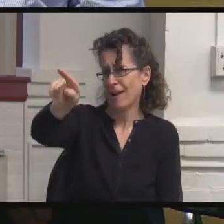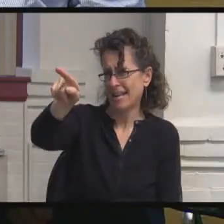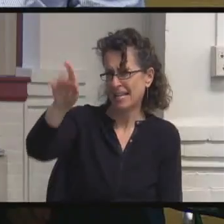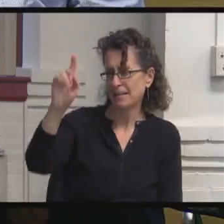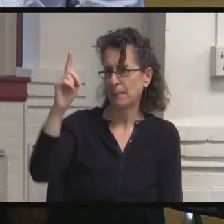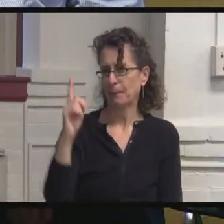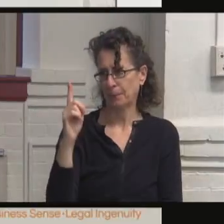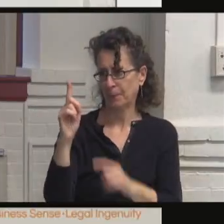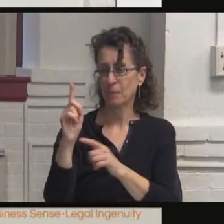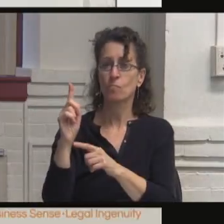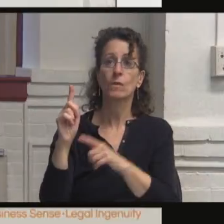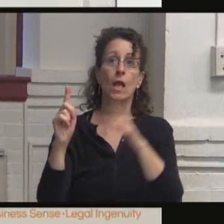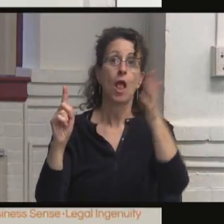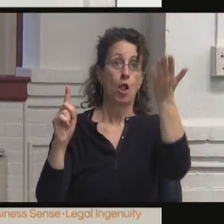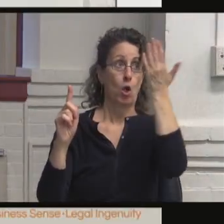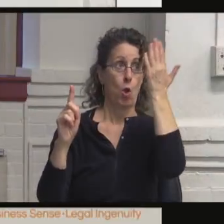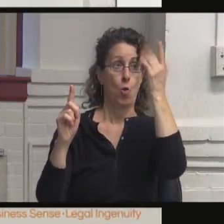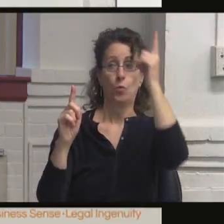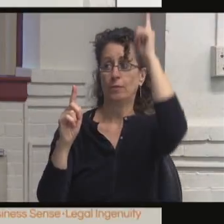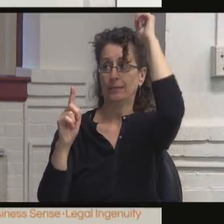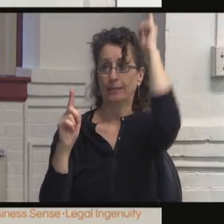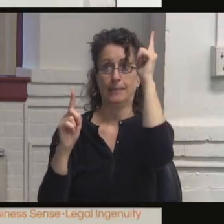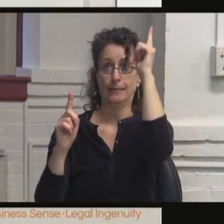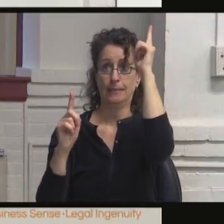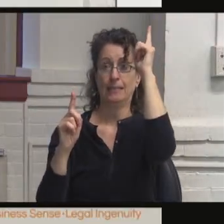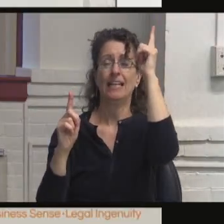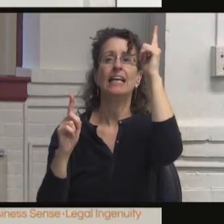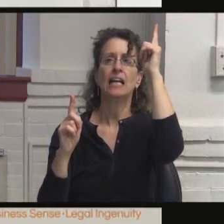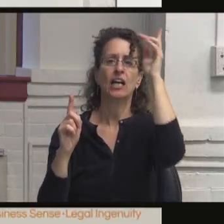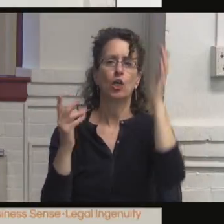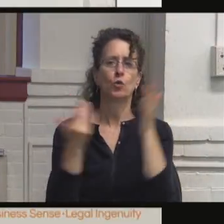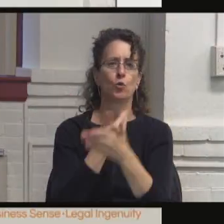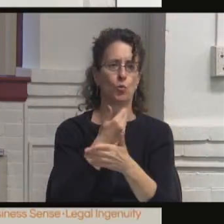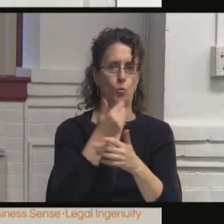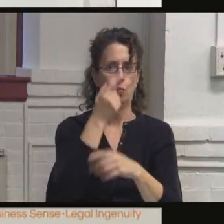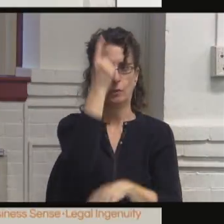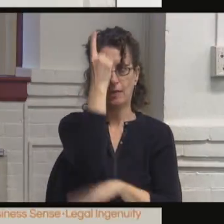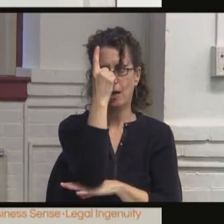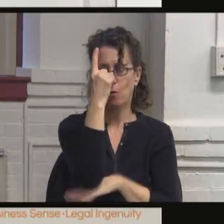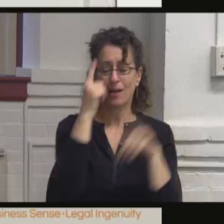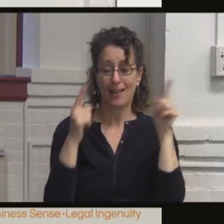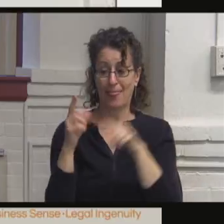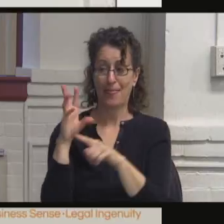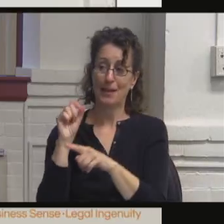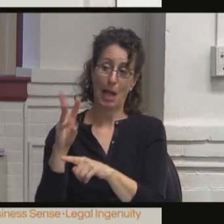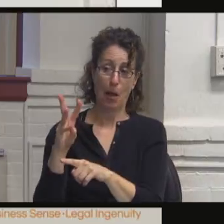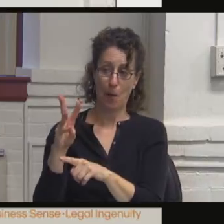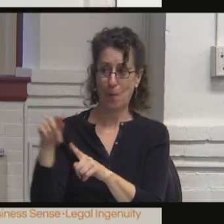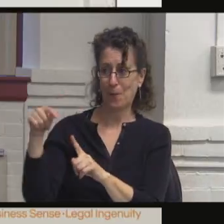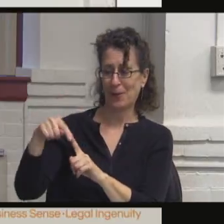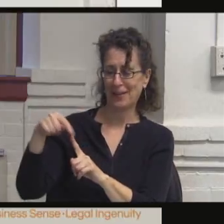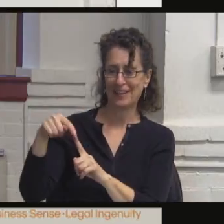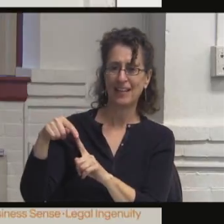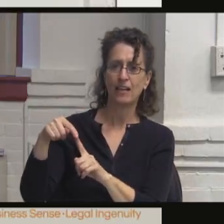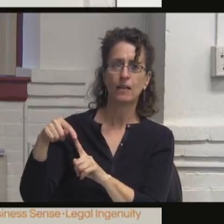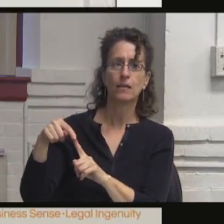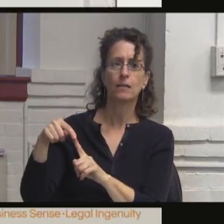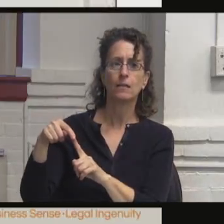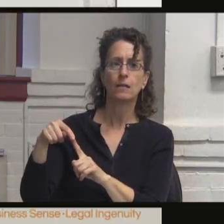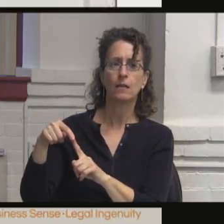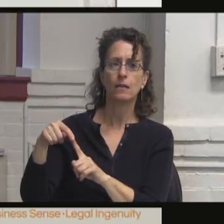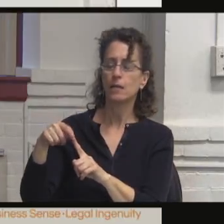a simulation of what the new tower would look like. So the CAL right now is on property of